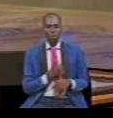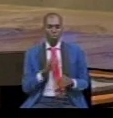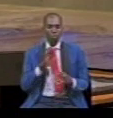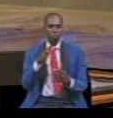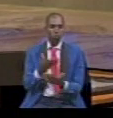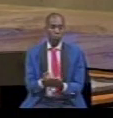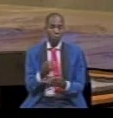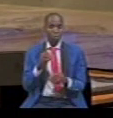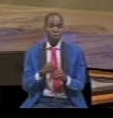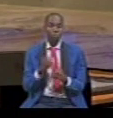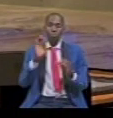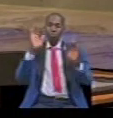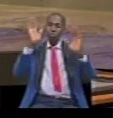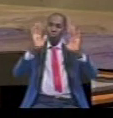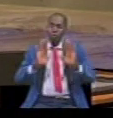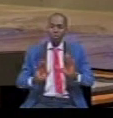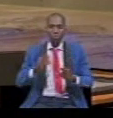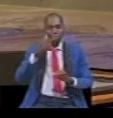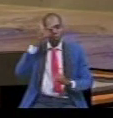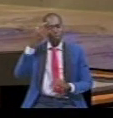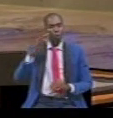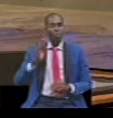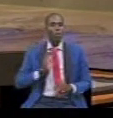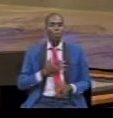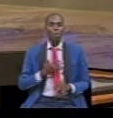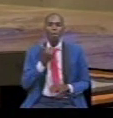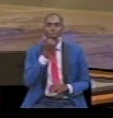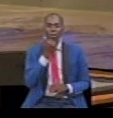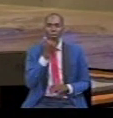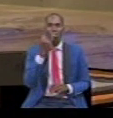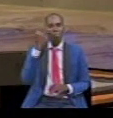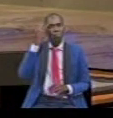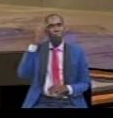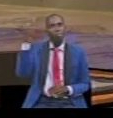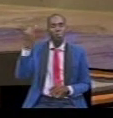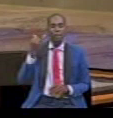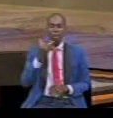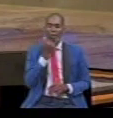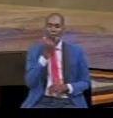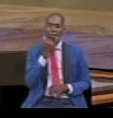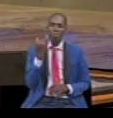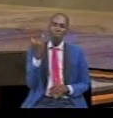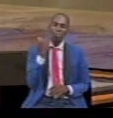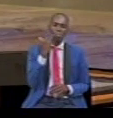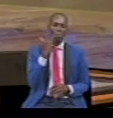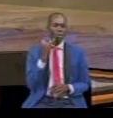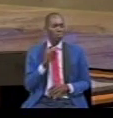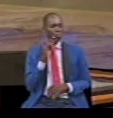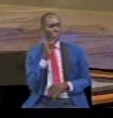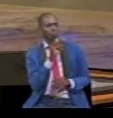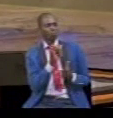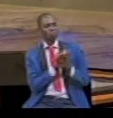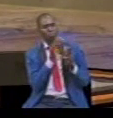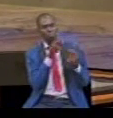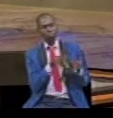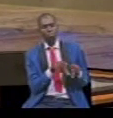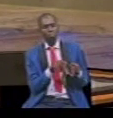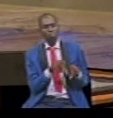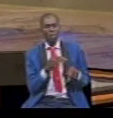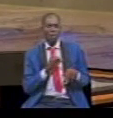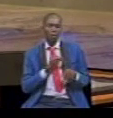trouble because of our supposition. I see that person and I look at